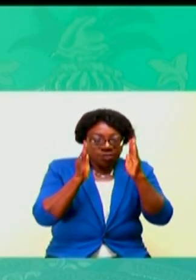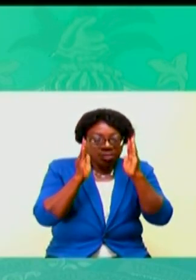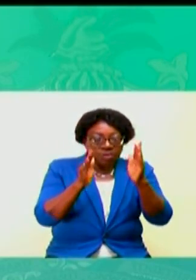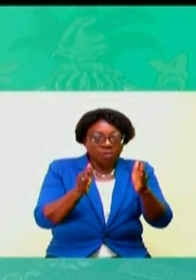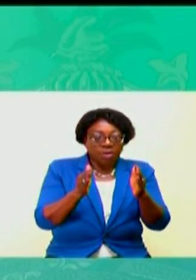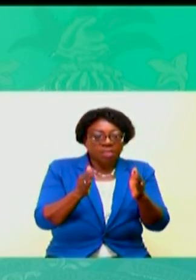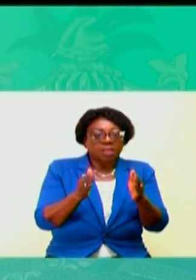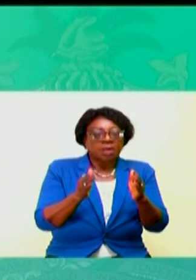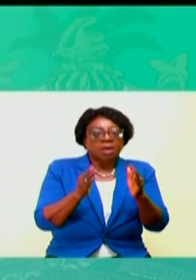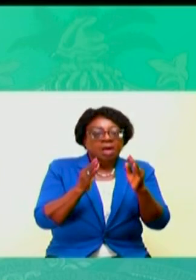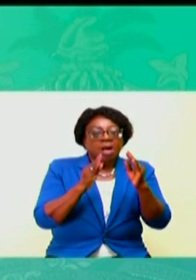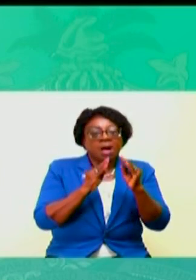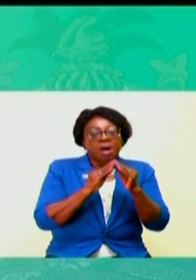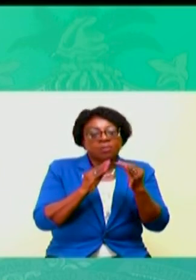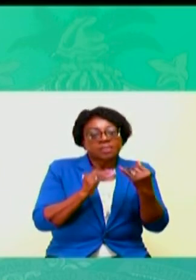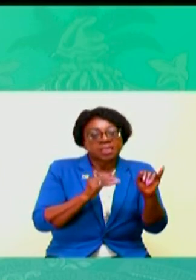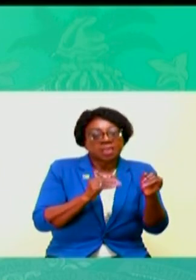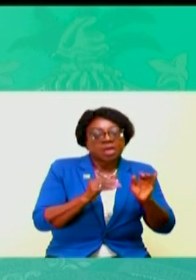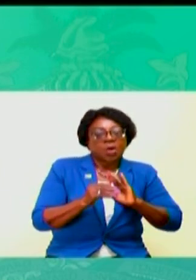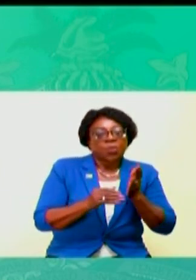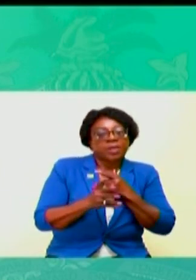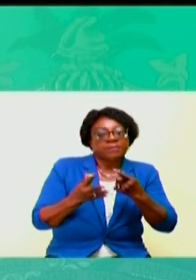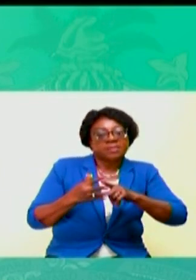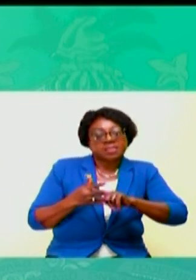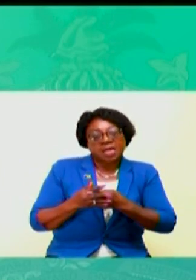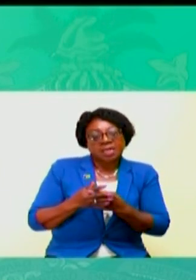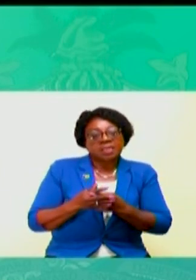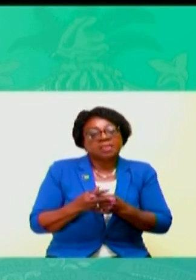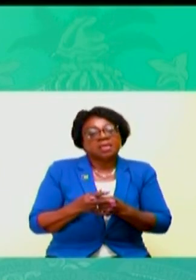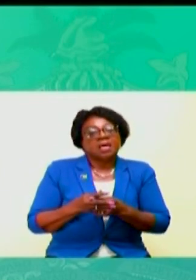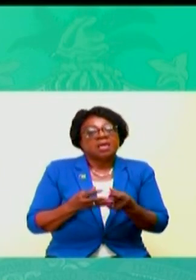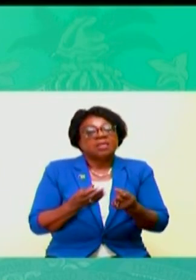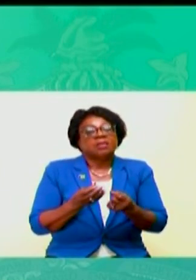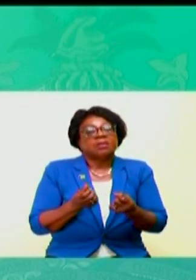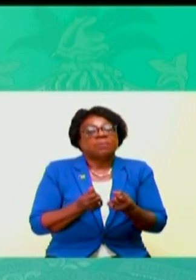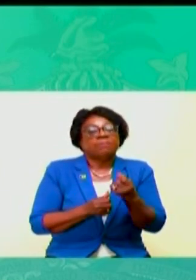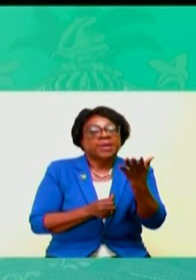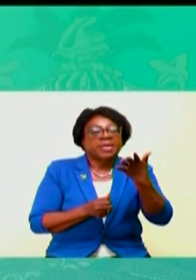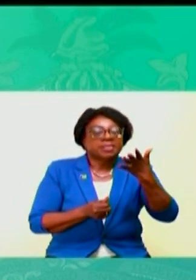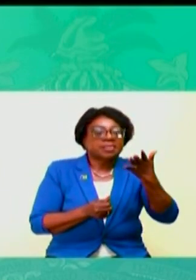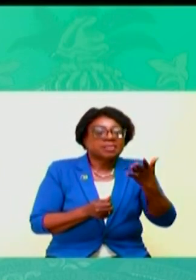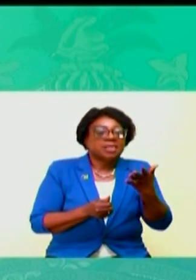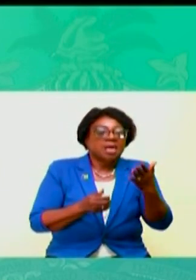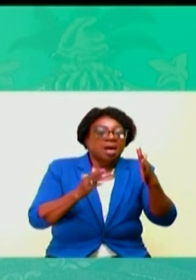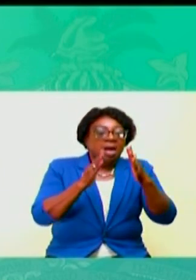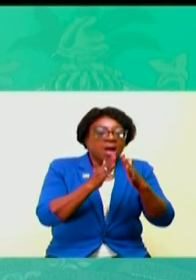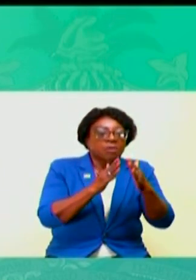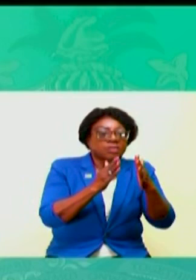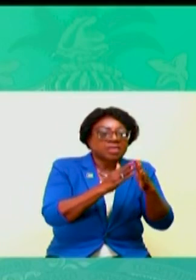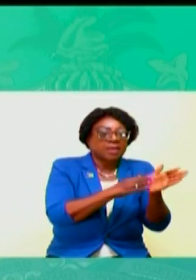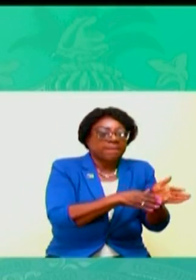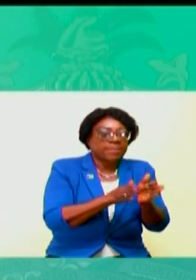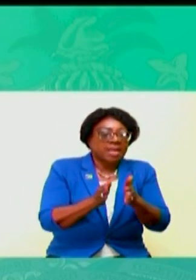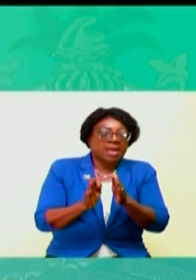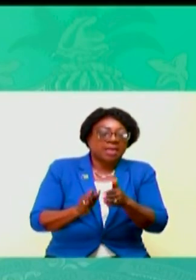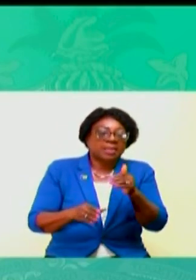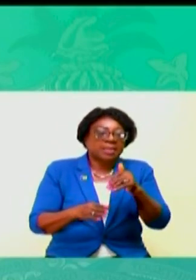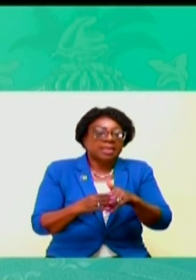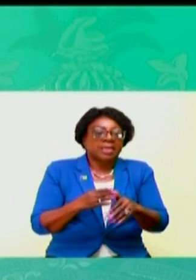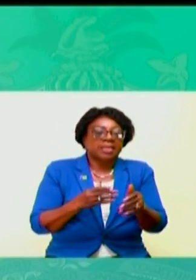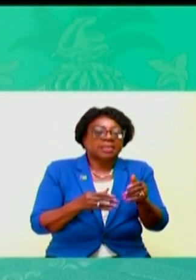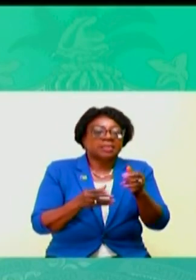have launched the most ambitious government housing plans in recent years. Unlike the previous FNM